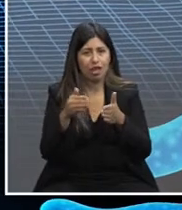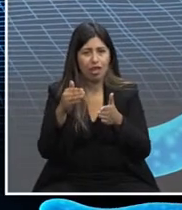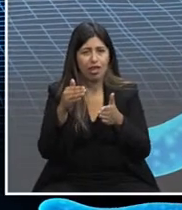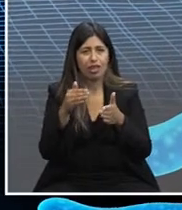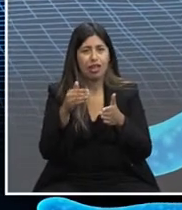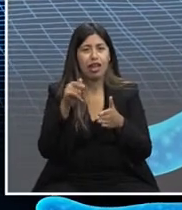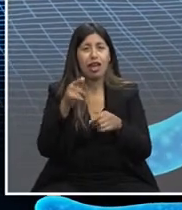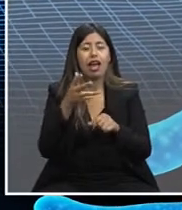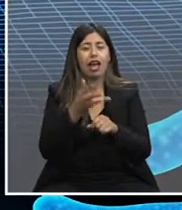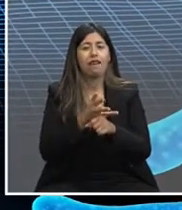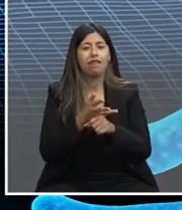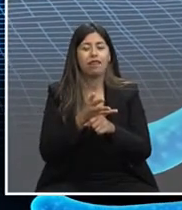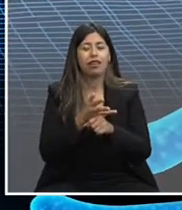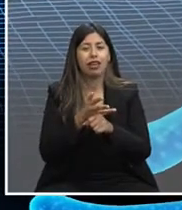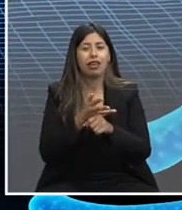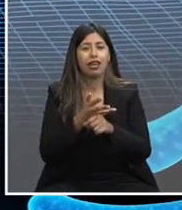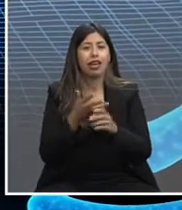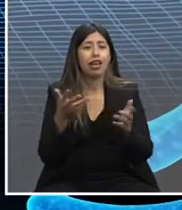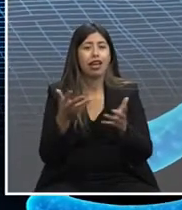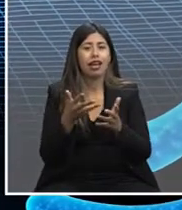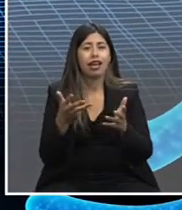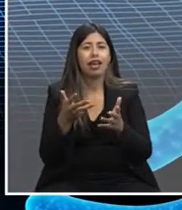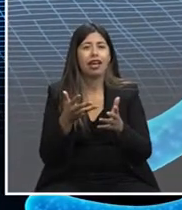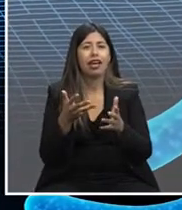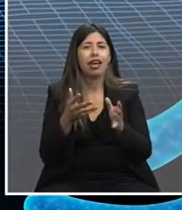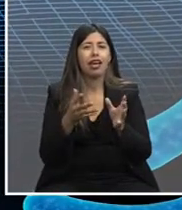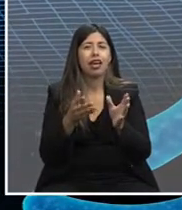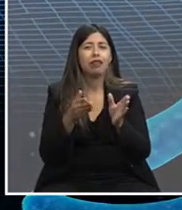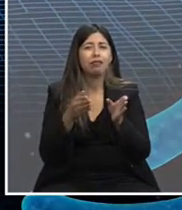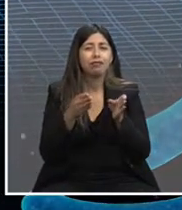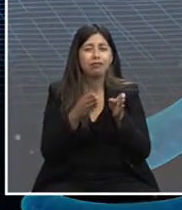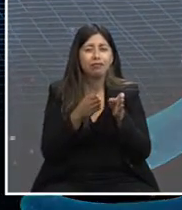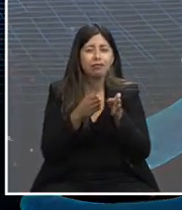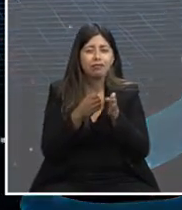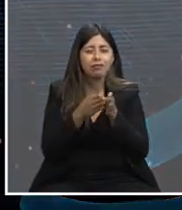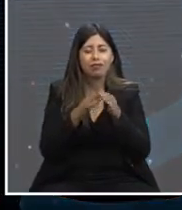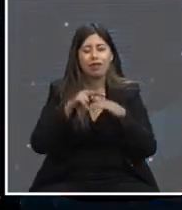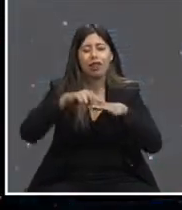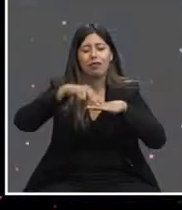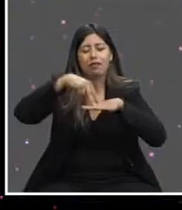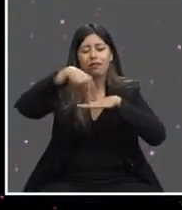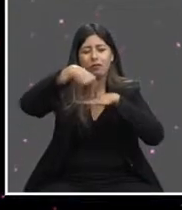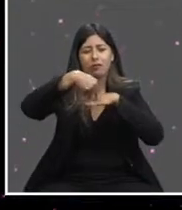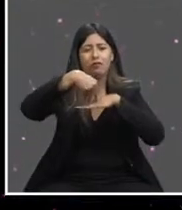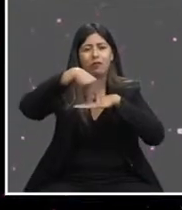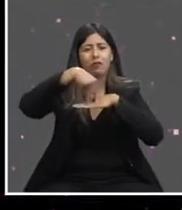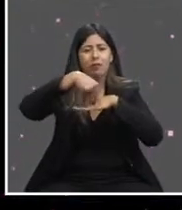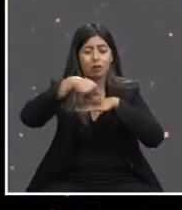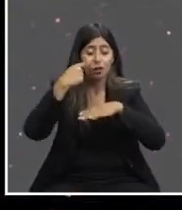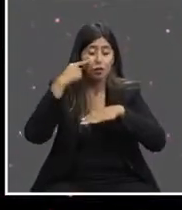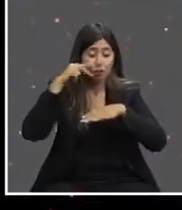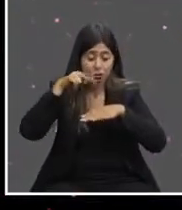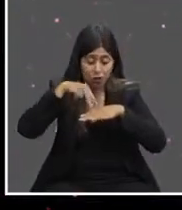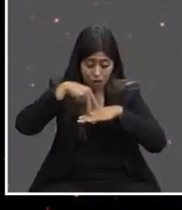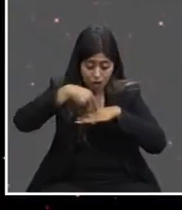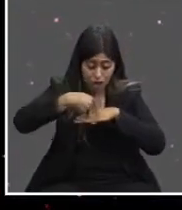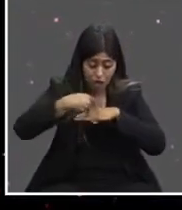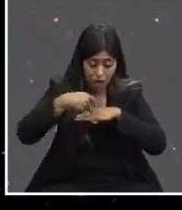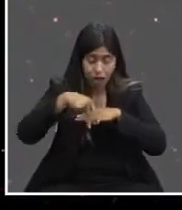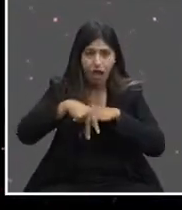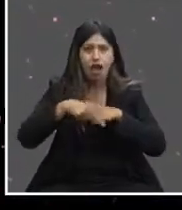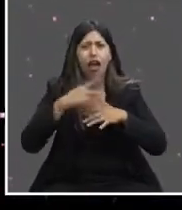of a precipice. Looking down brings a deep sense of vertigo. If we fall, everything is